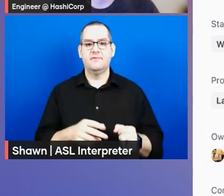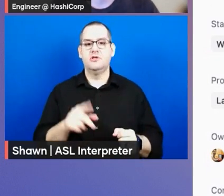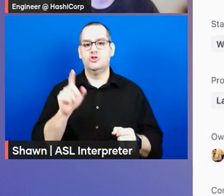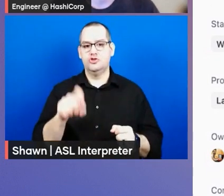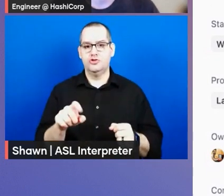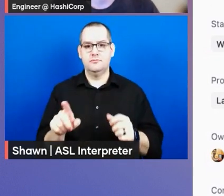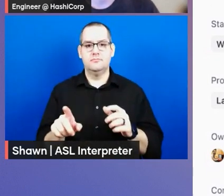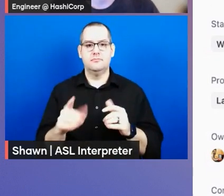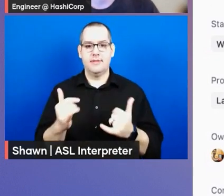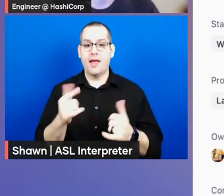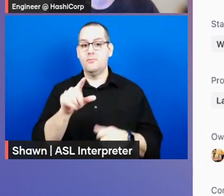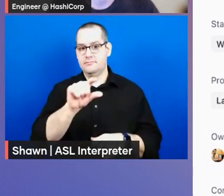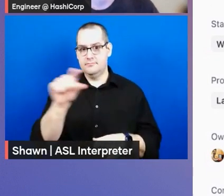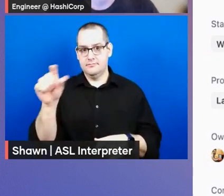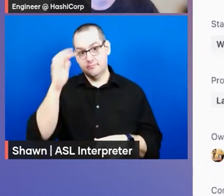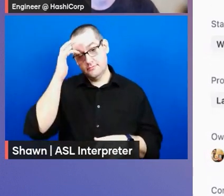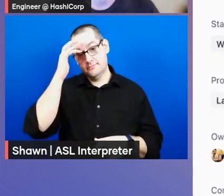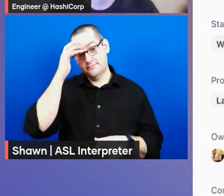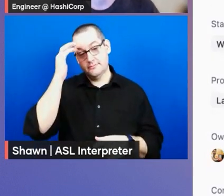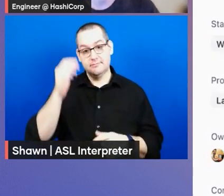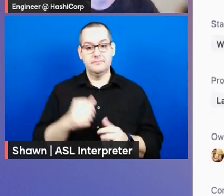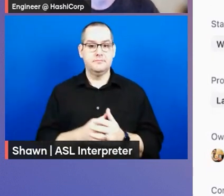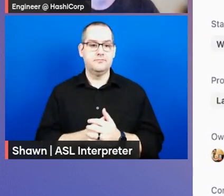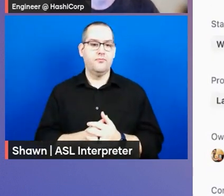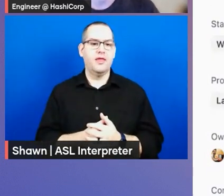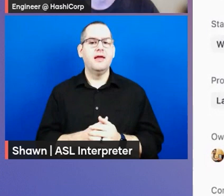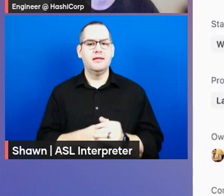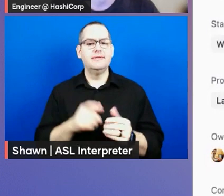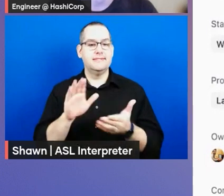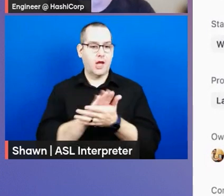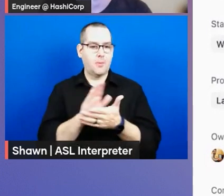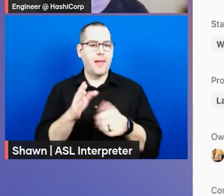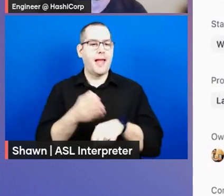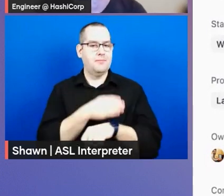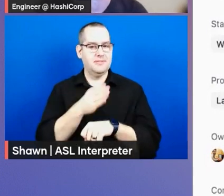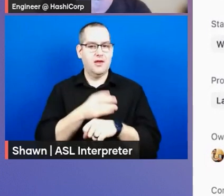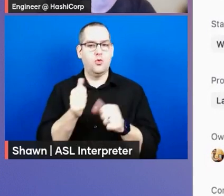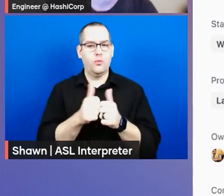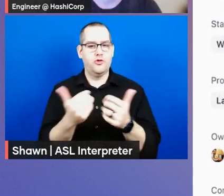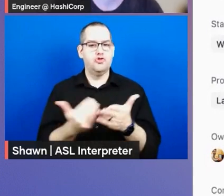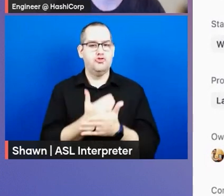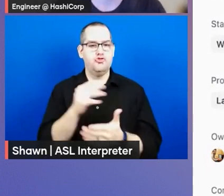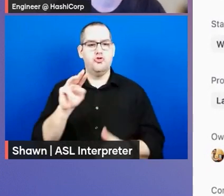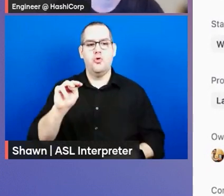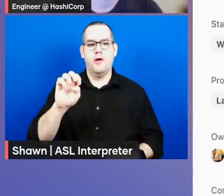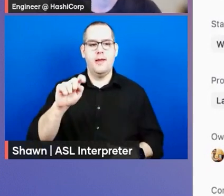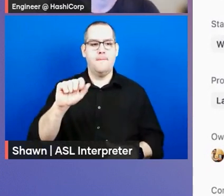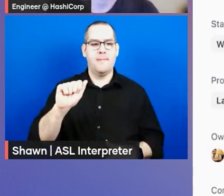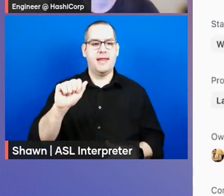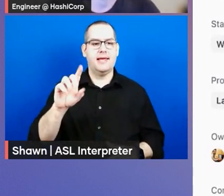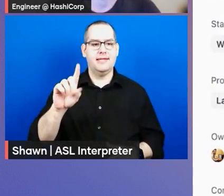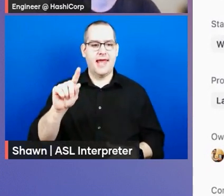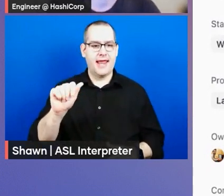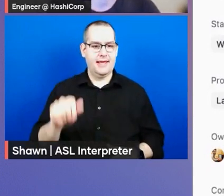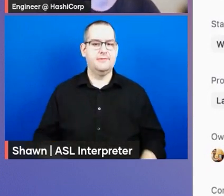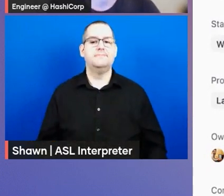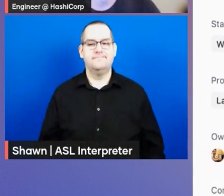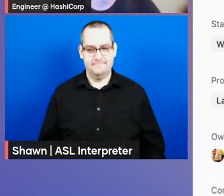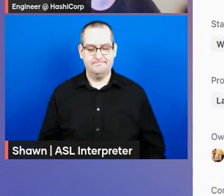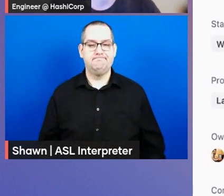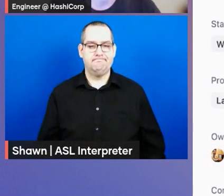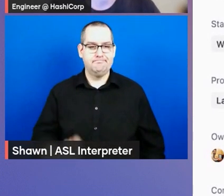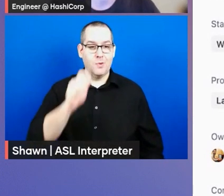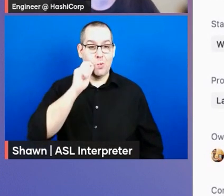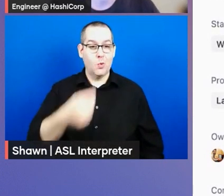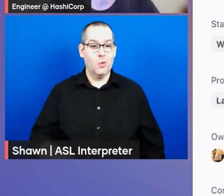happen is now the document has been updated with the new metadata. All right, cool. So now we